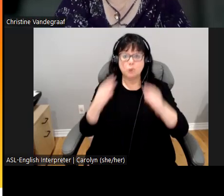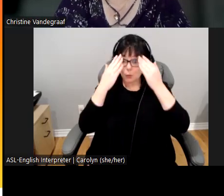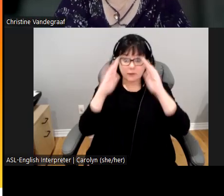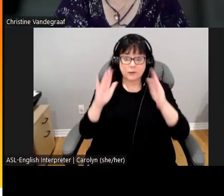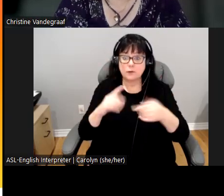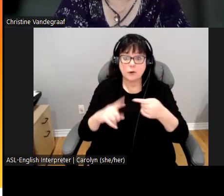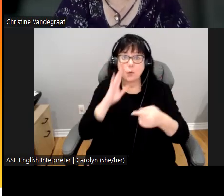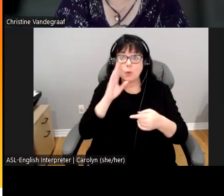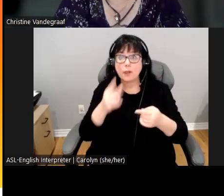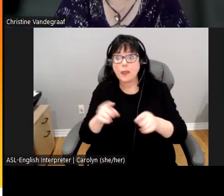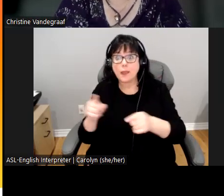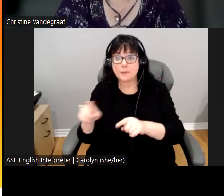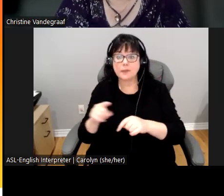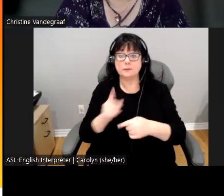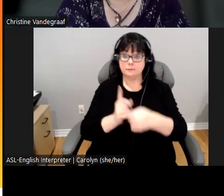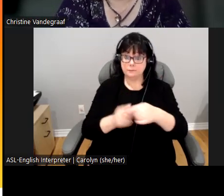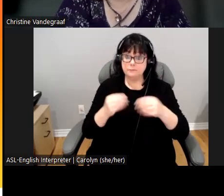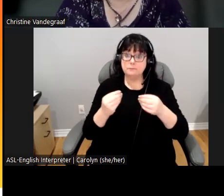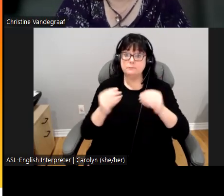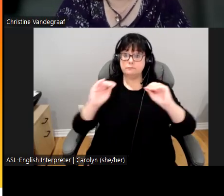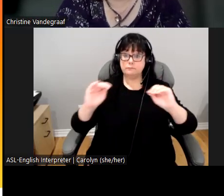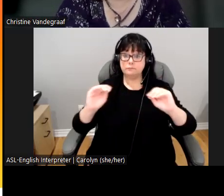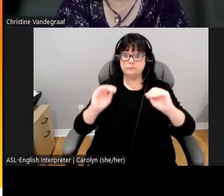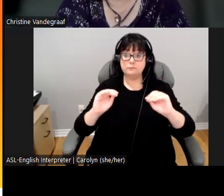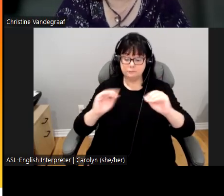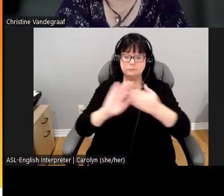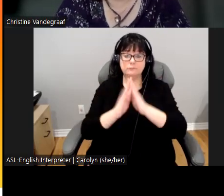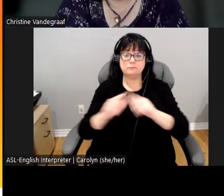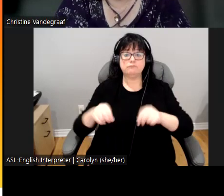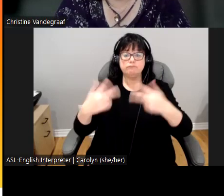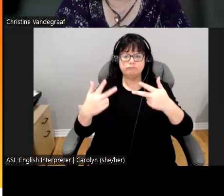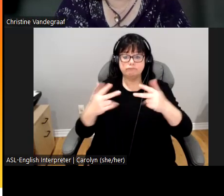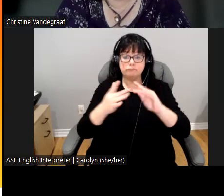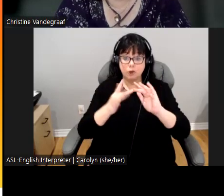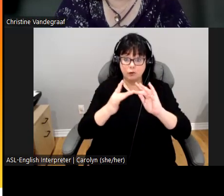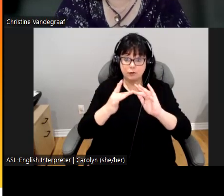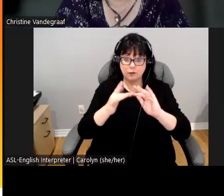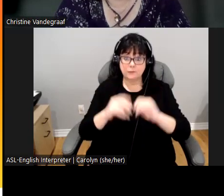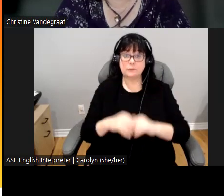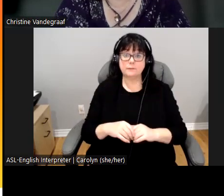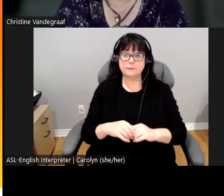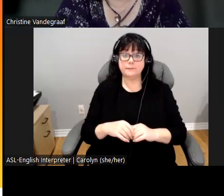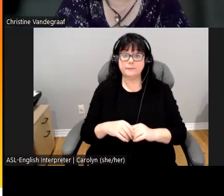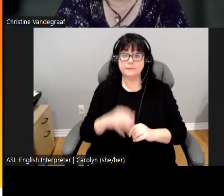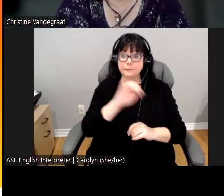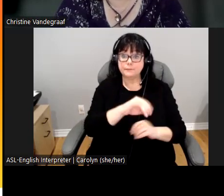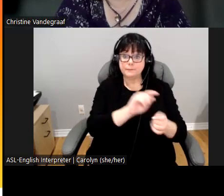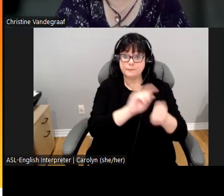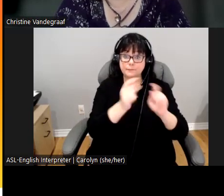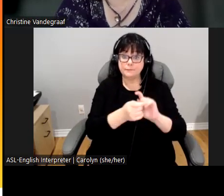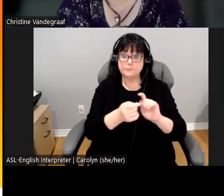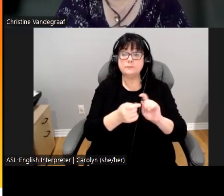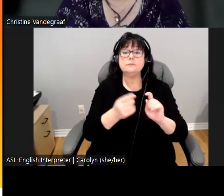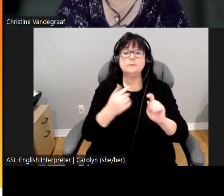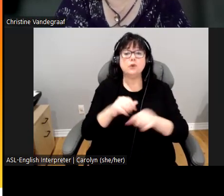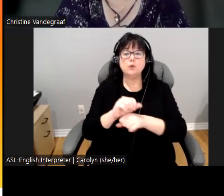of the things that transformation has brought for employment services is we're working with higher barrier